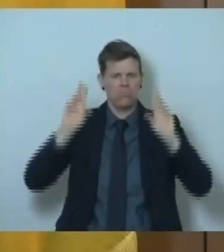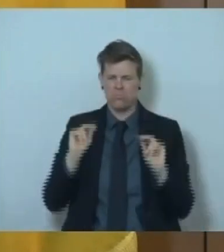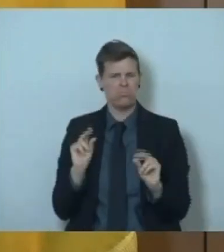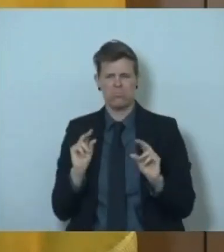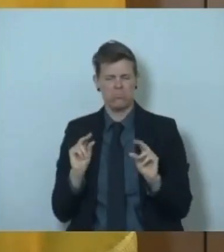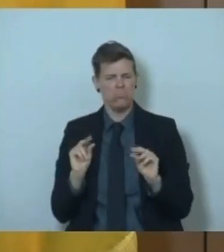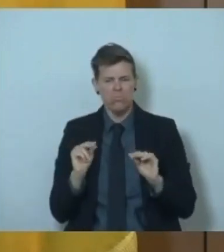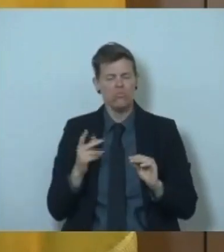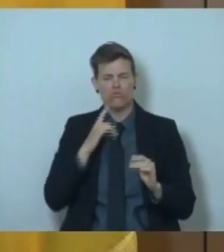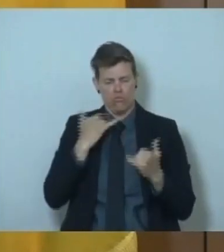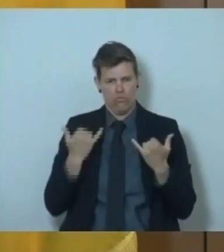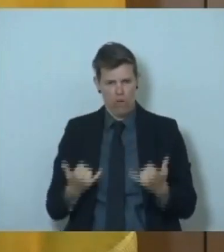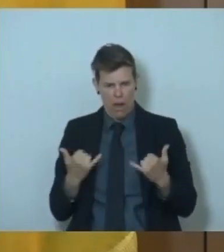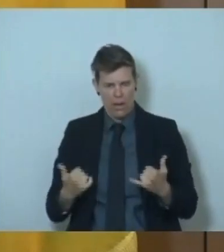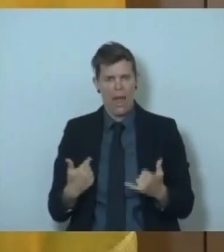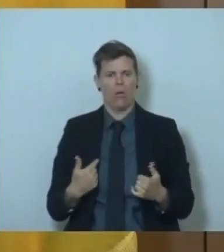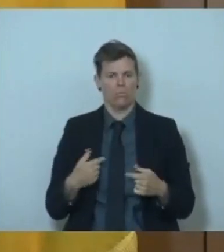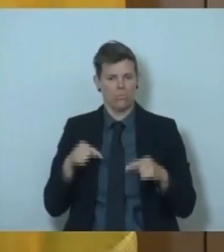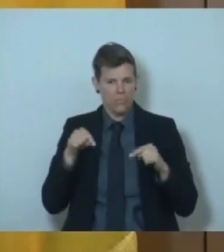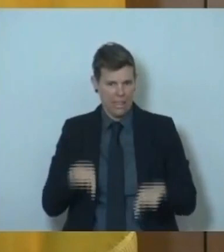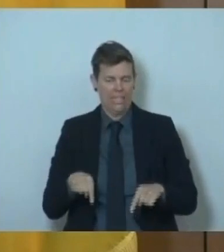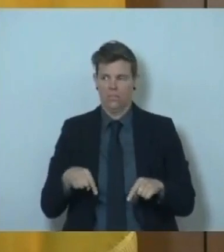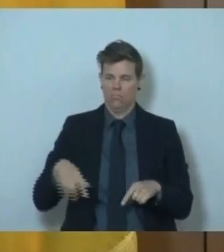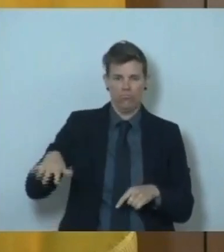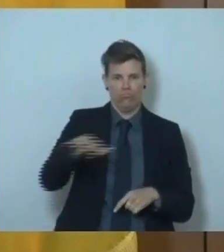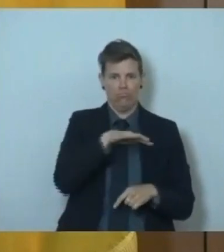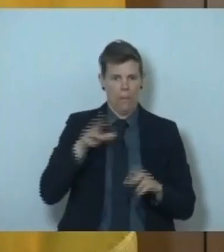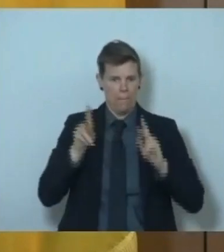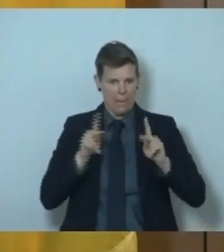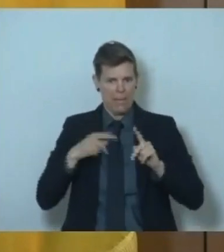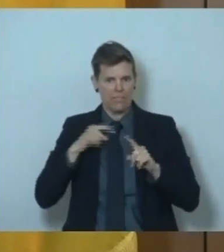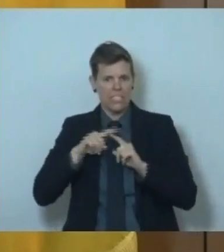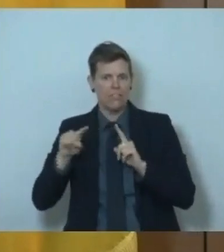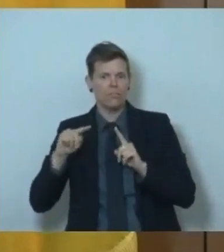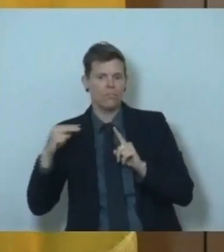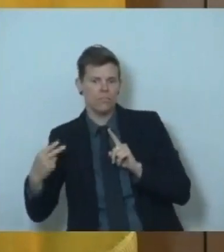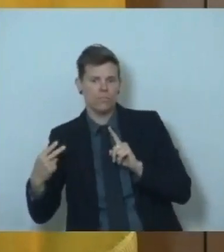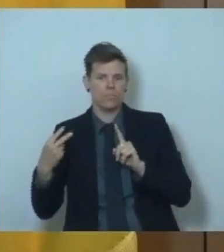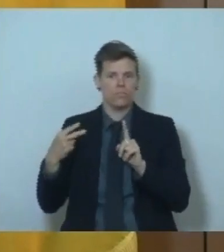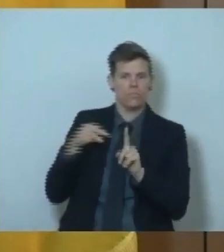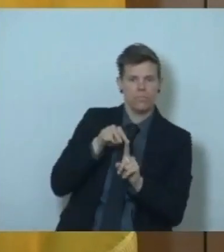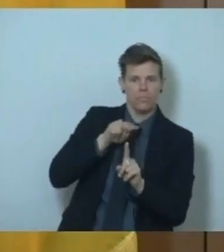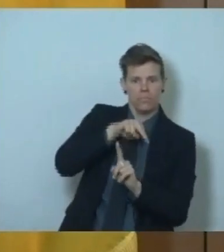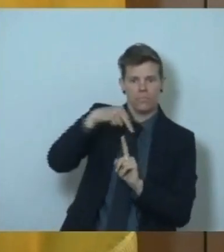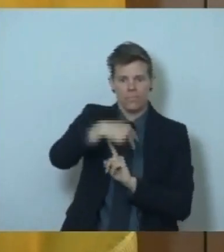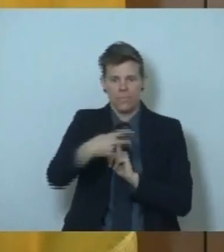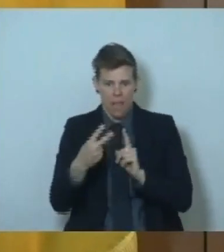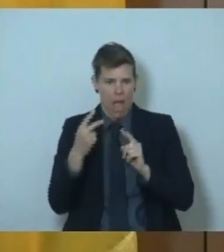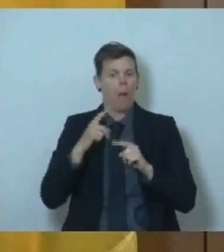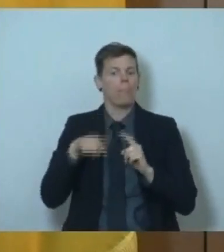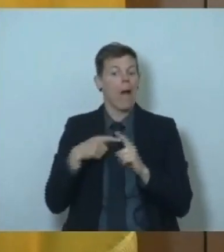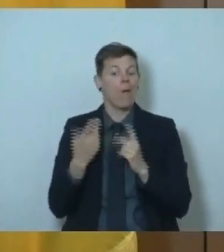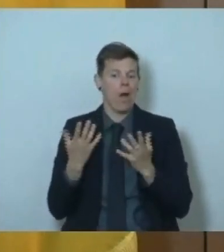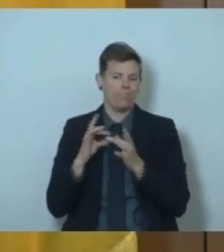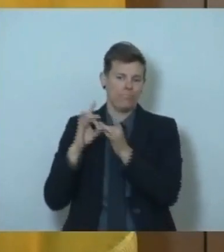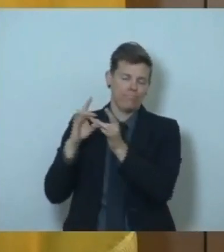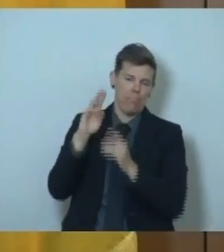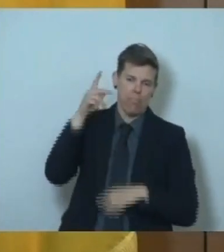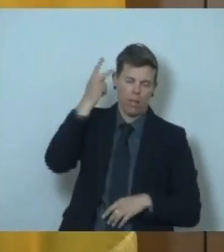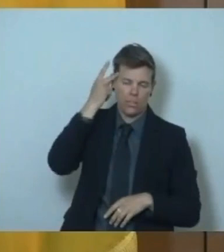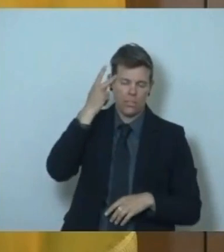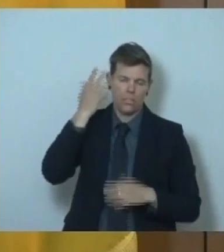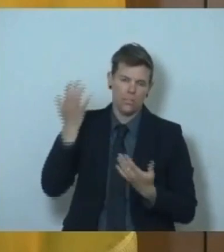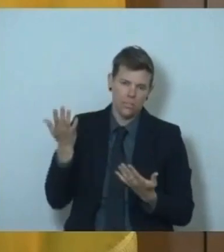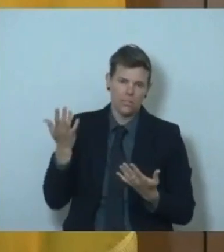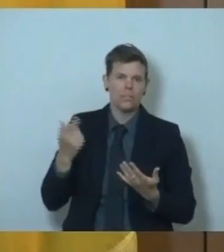health emergency like this. So I'm going to actually compliment New Mexico and both parties. And that's not to say that we agree on everything, and it's not to say that it's